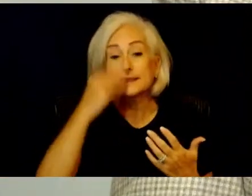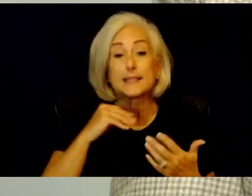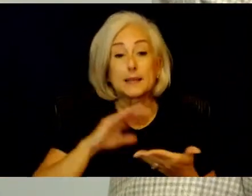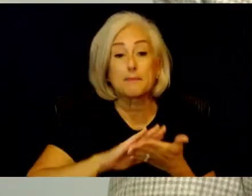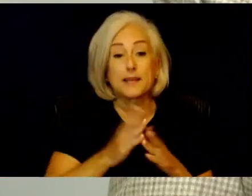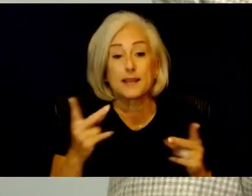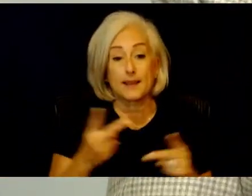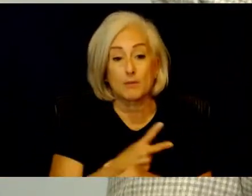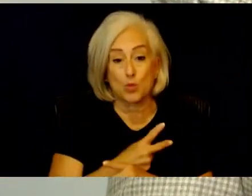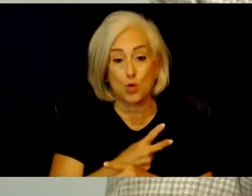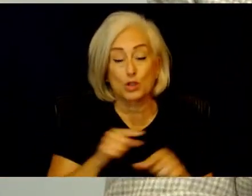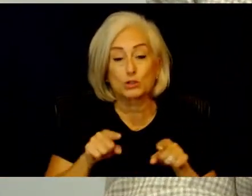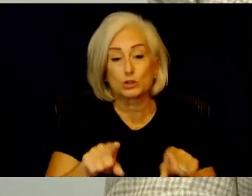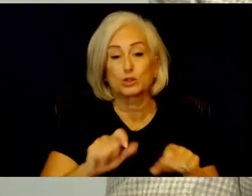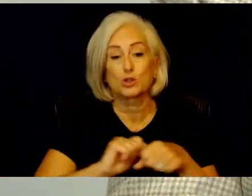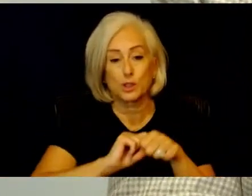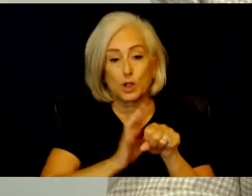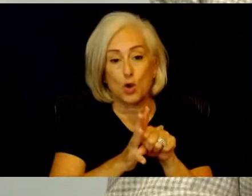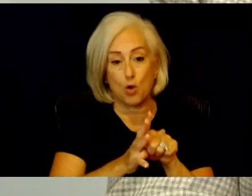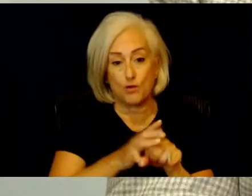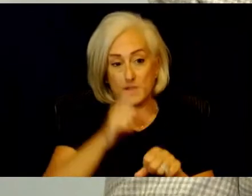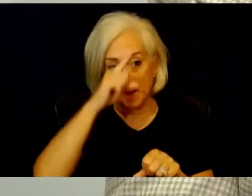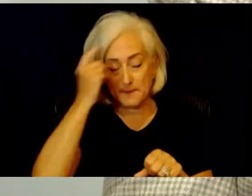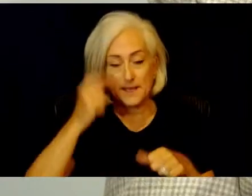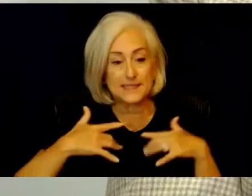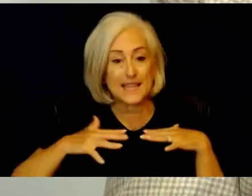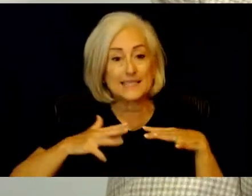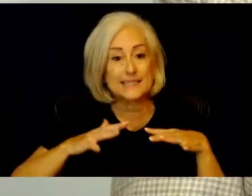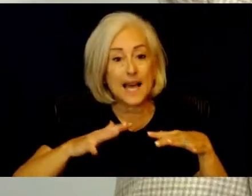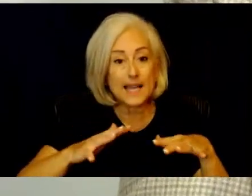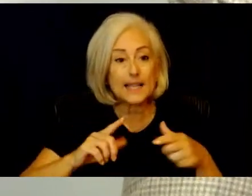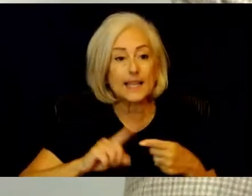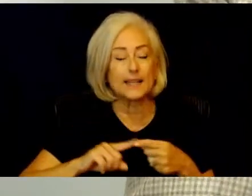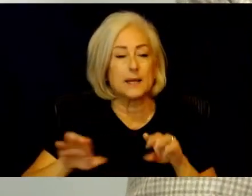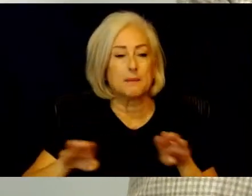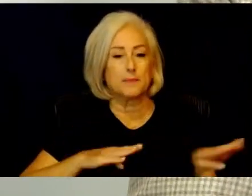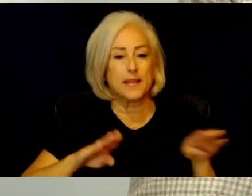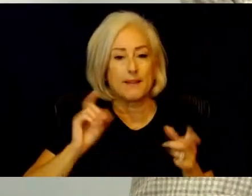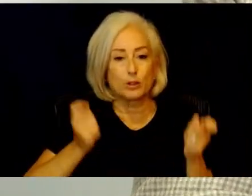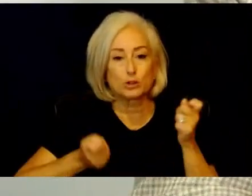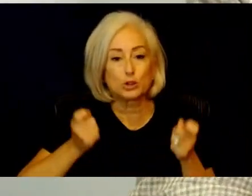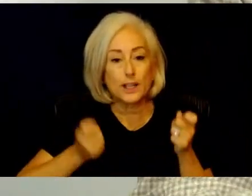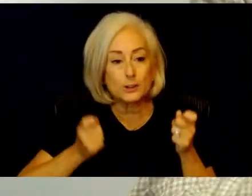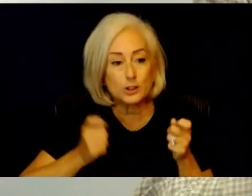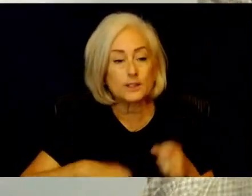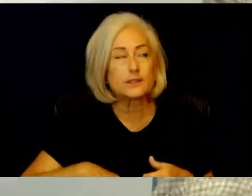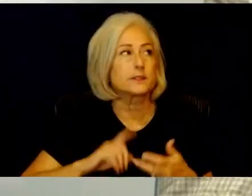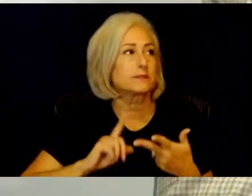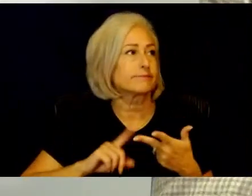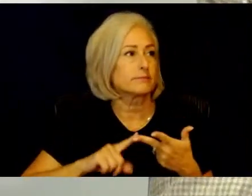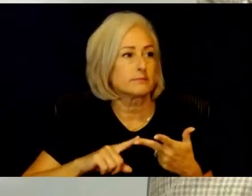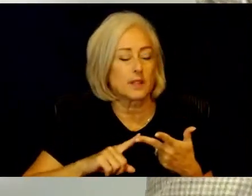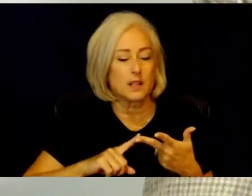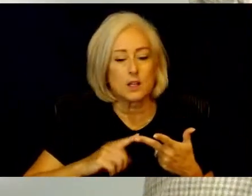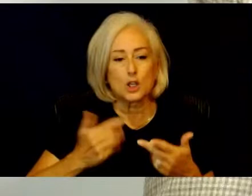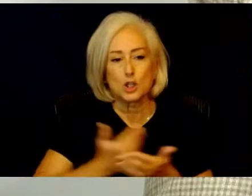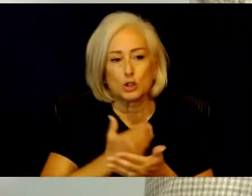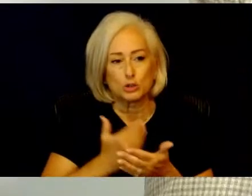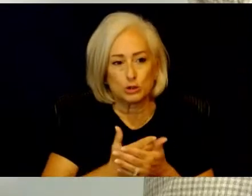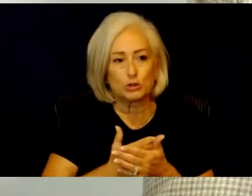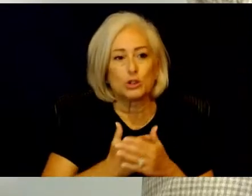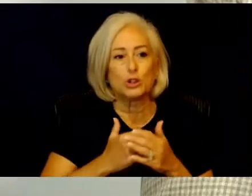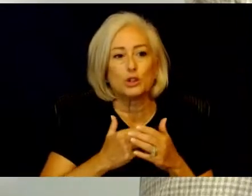of COVID because of anxiety, because of behavioral changes, because of a news cycle that is always